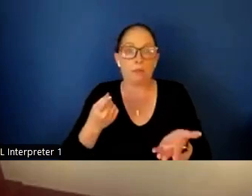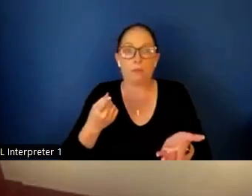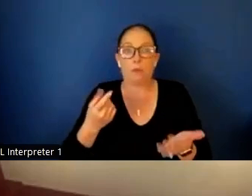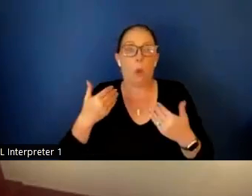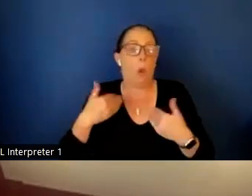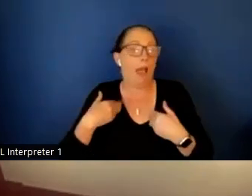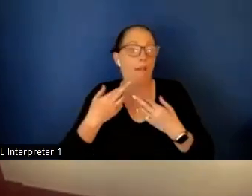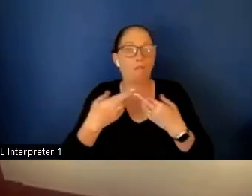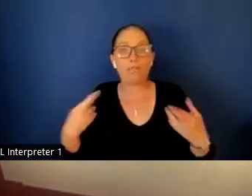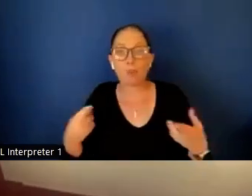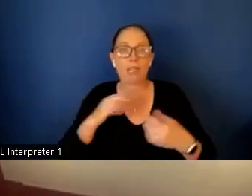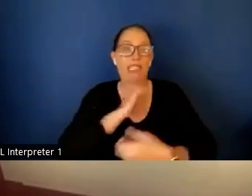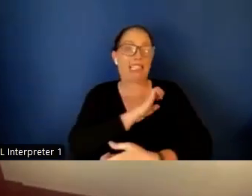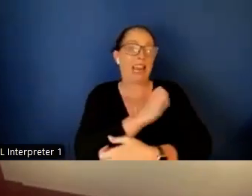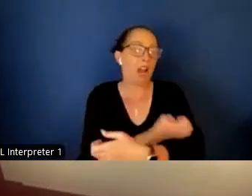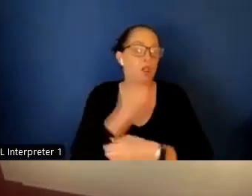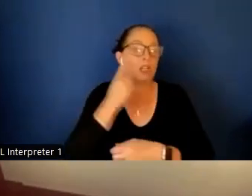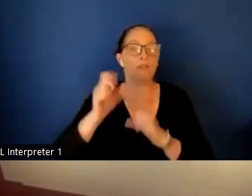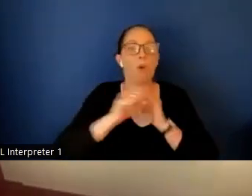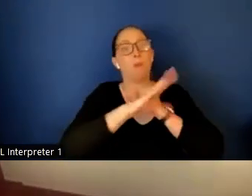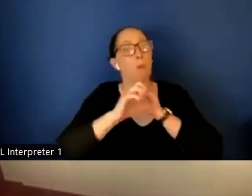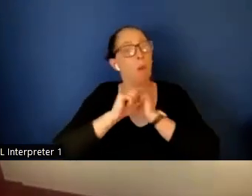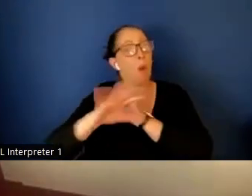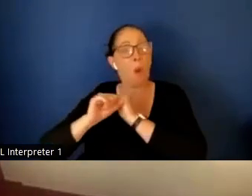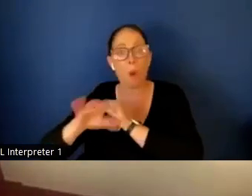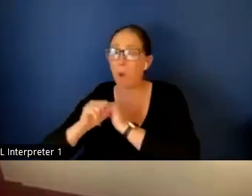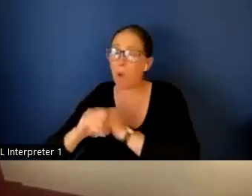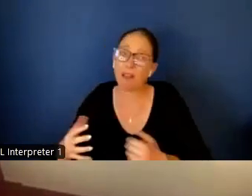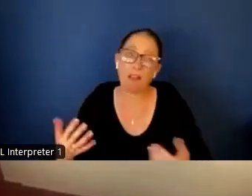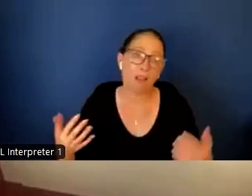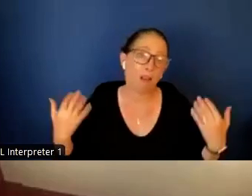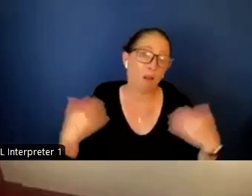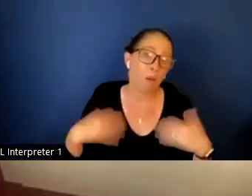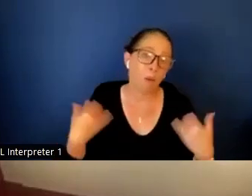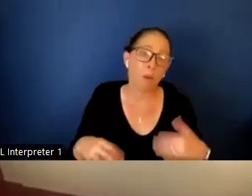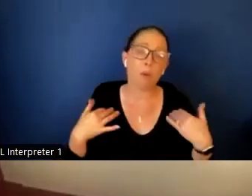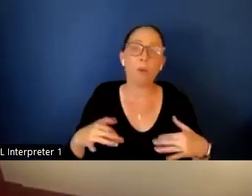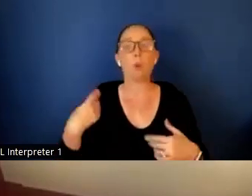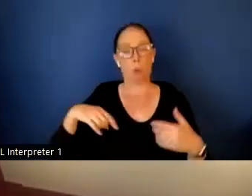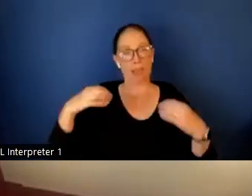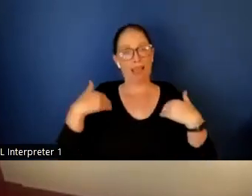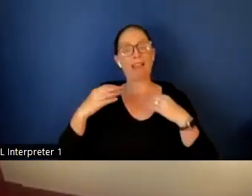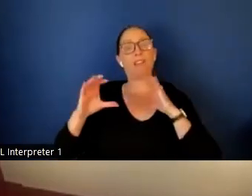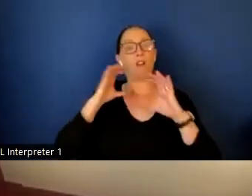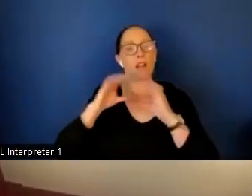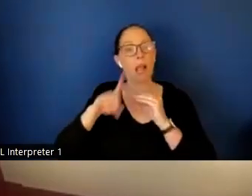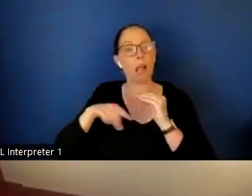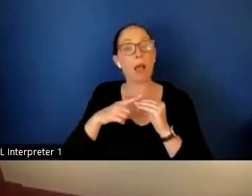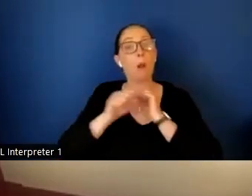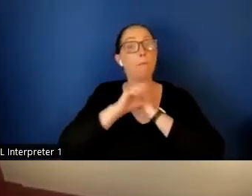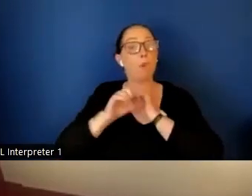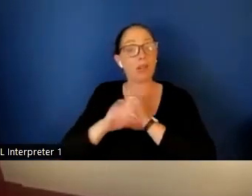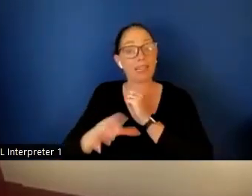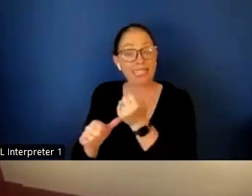the energy to actually promote your work. So there was a conversation around marketing assistance or marketing